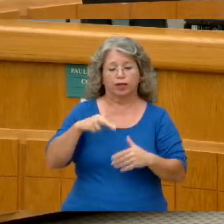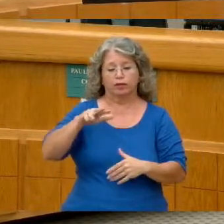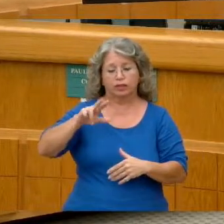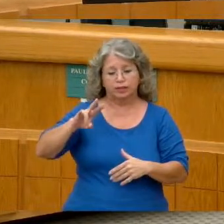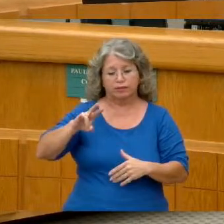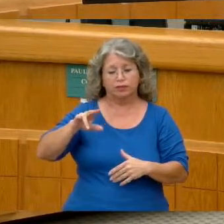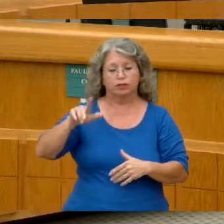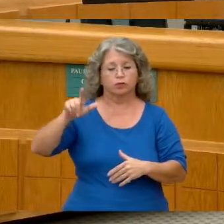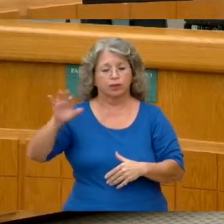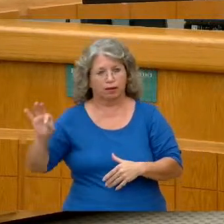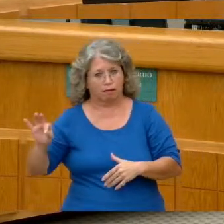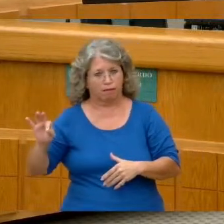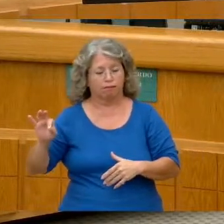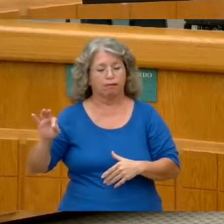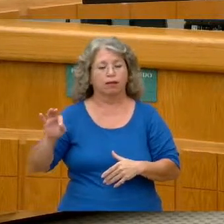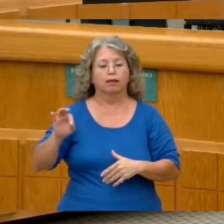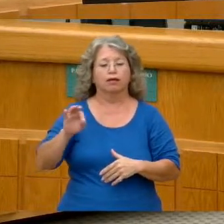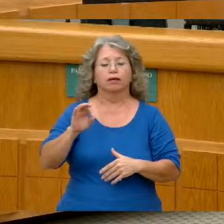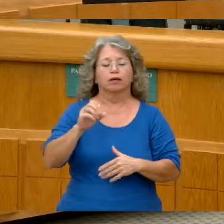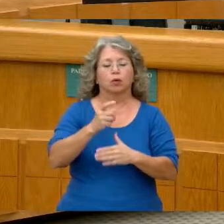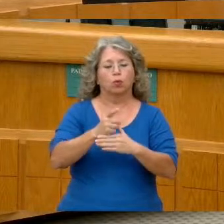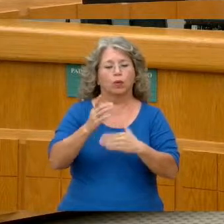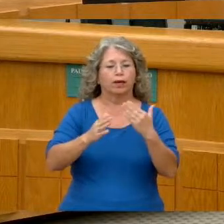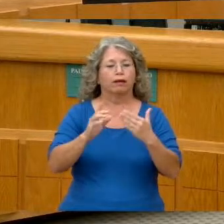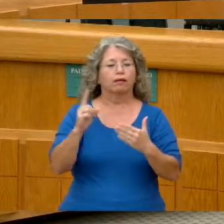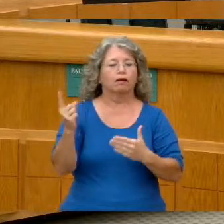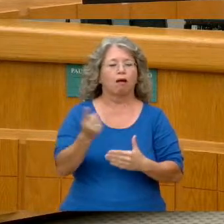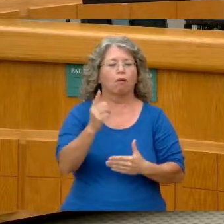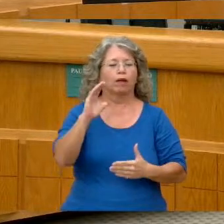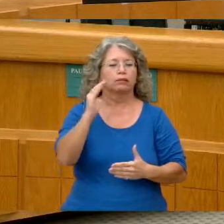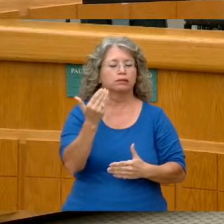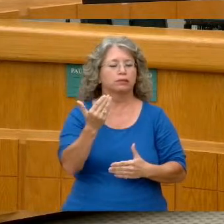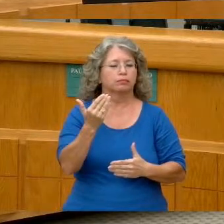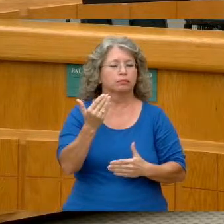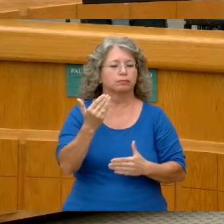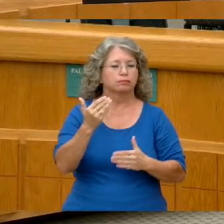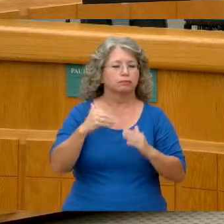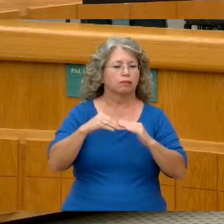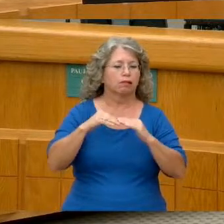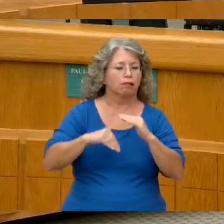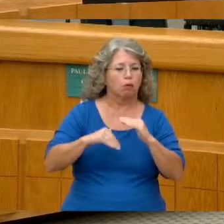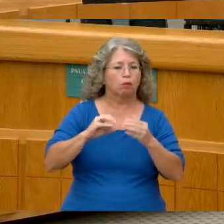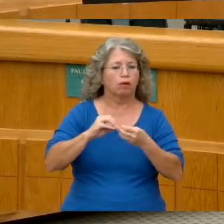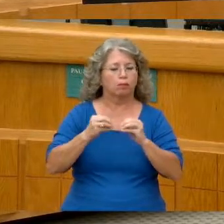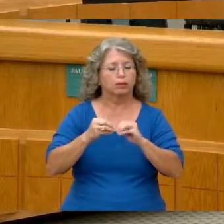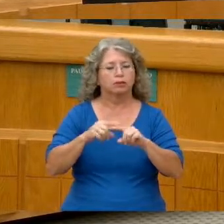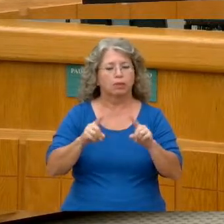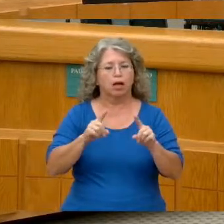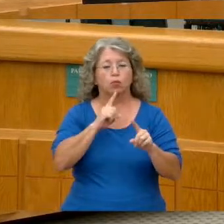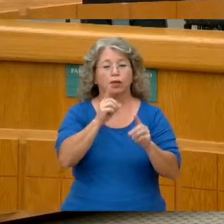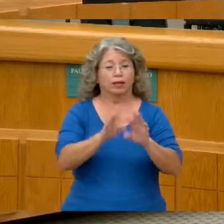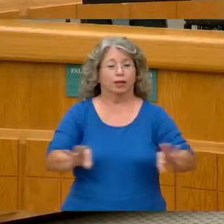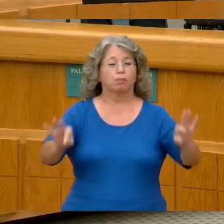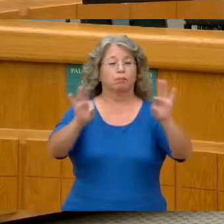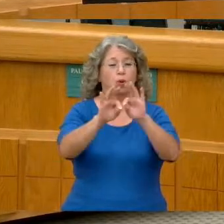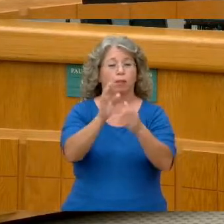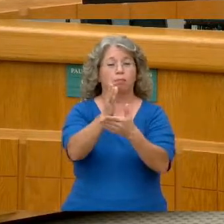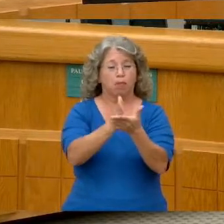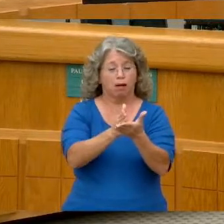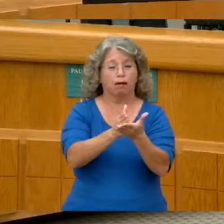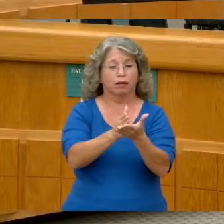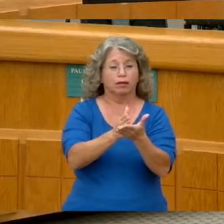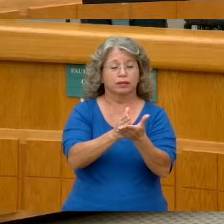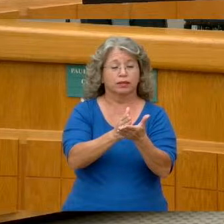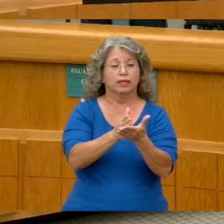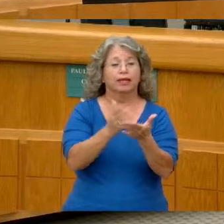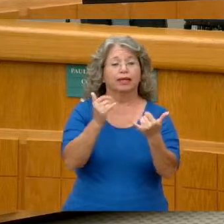29. And so the weekend always seems to have lower numbers, but The really important part here is that we're in the